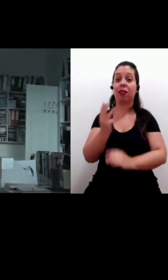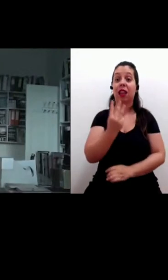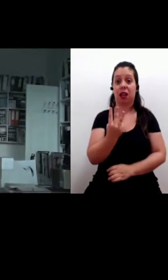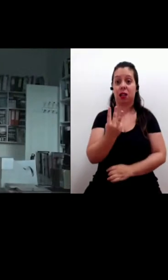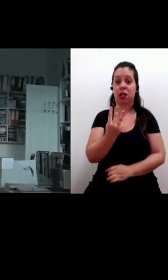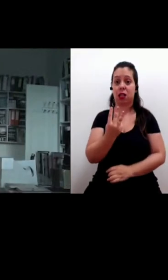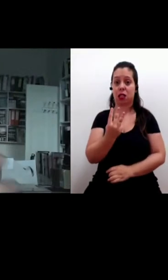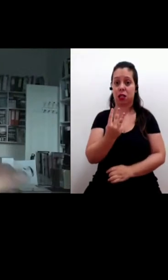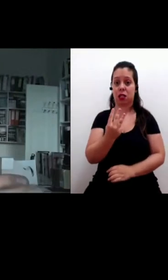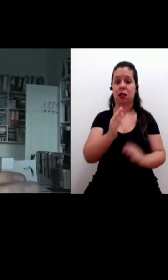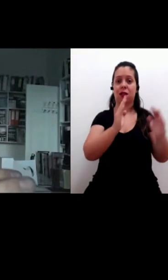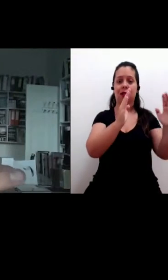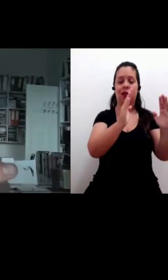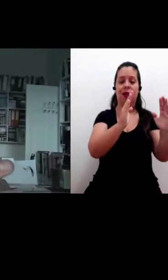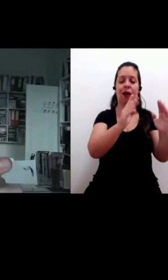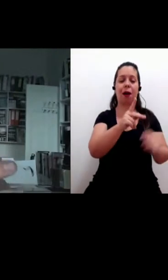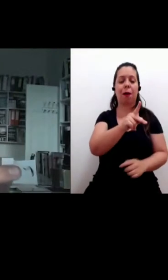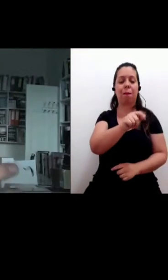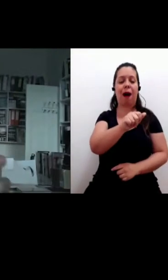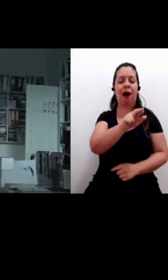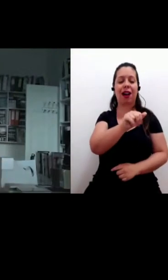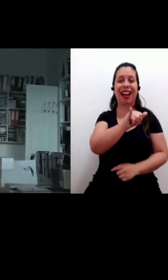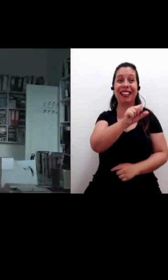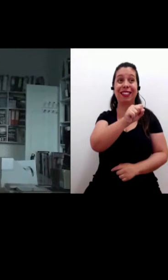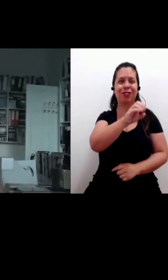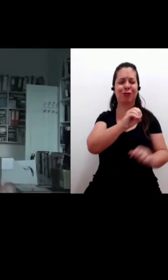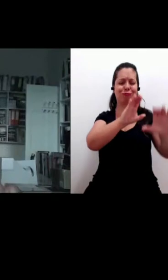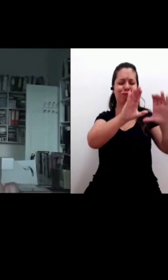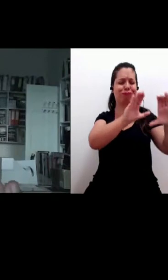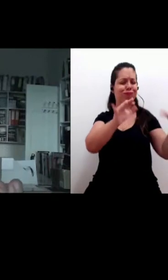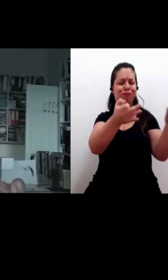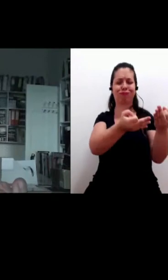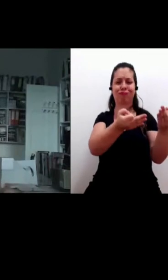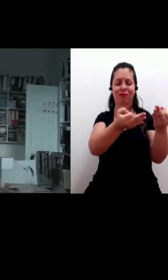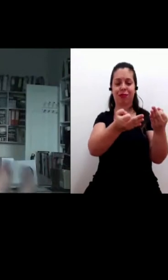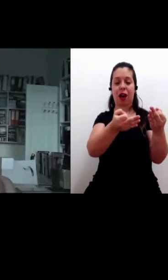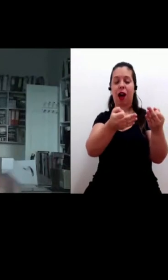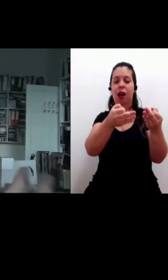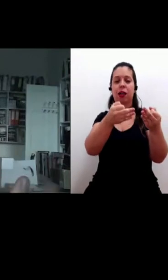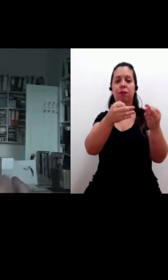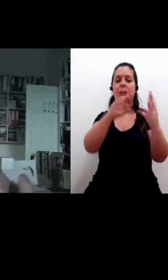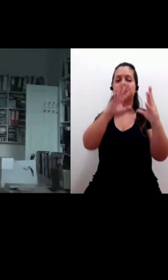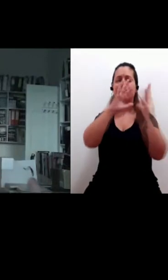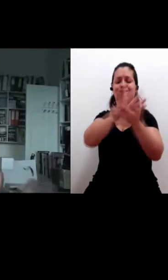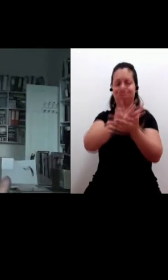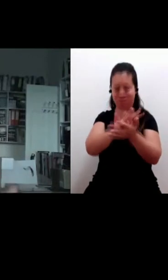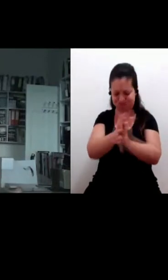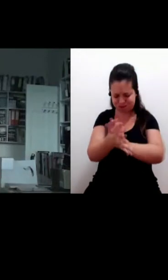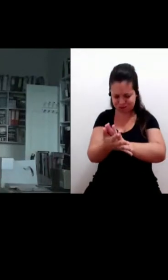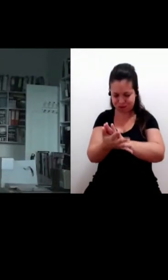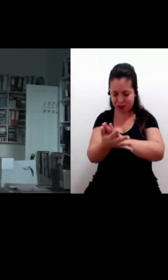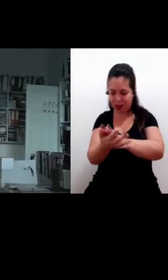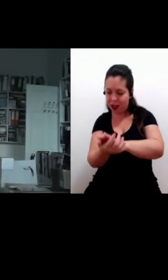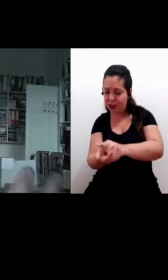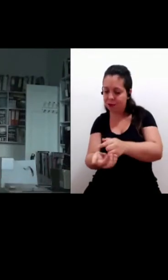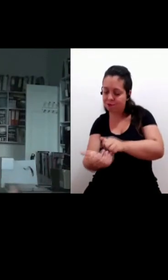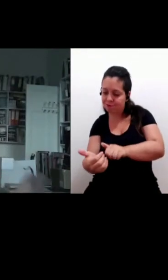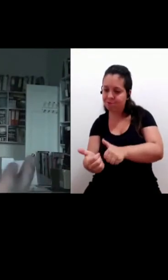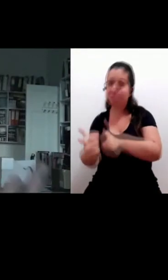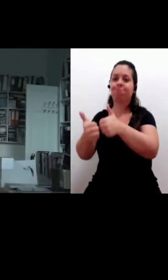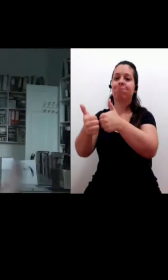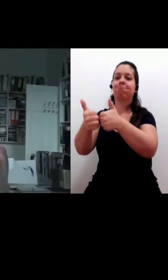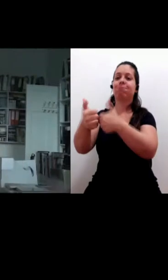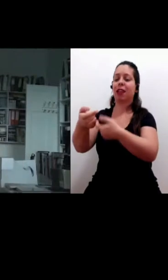Paradise, Paradise Lost, and Paradise Regained. So these, I think, as filmmakers,